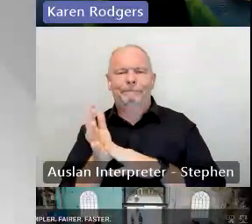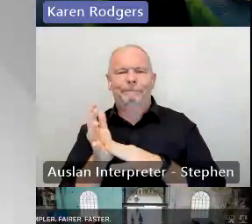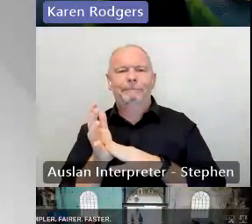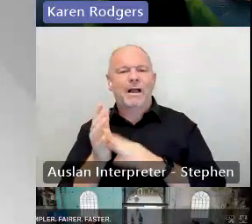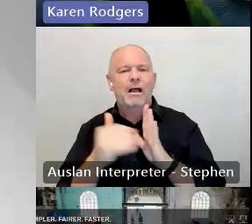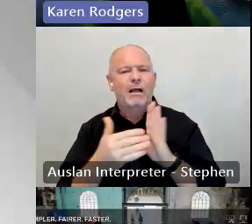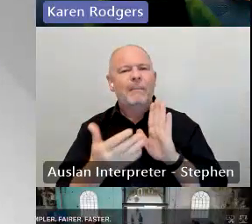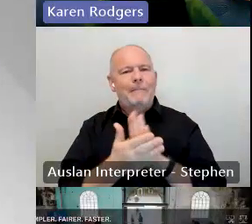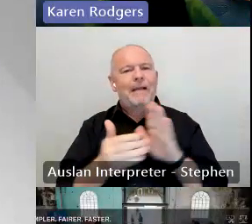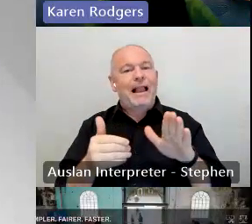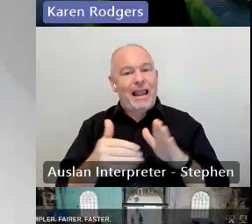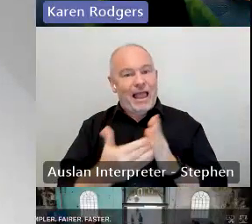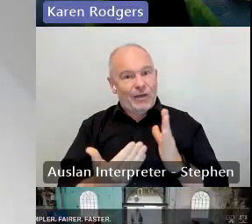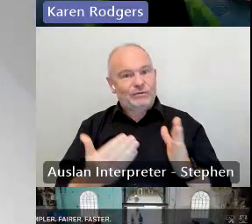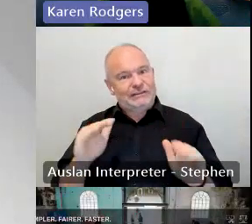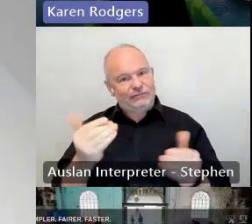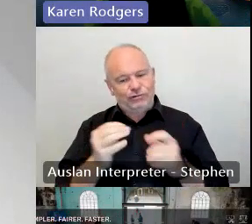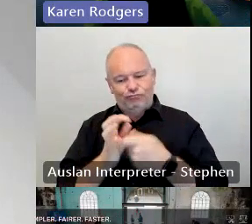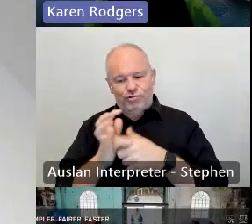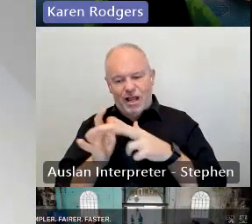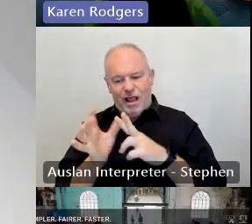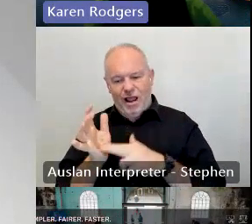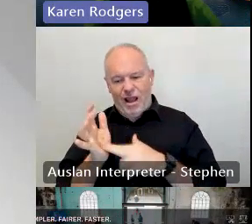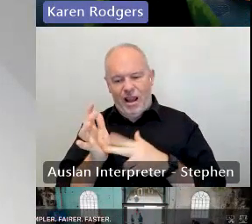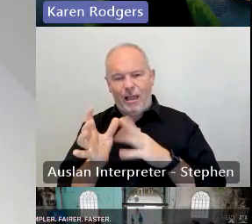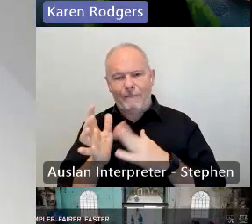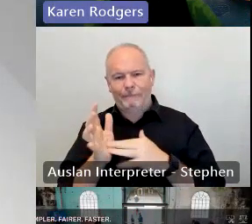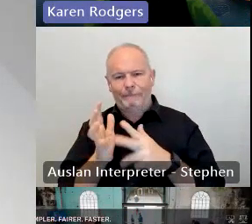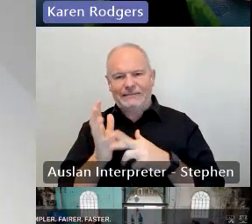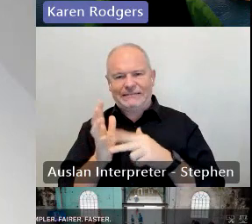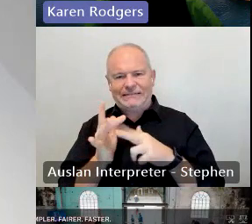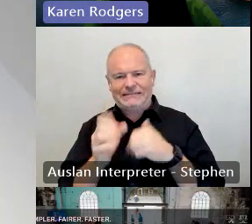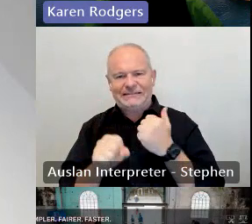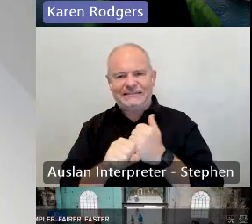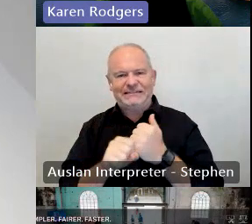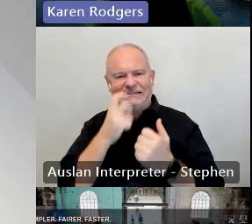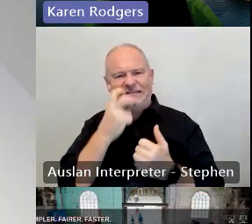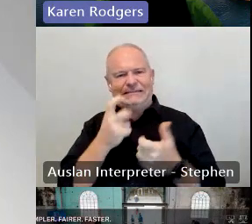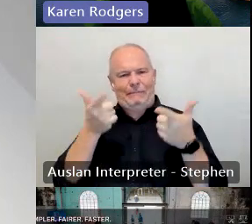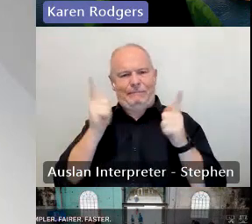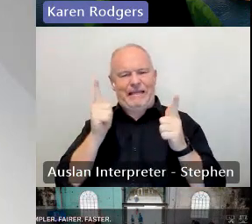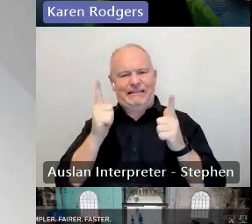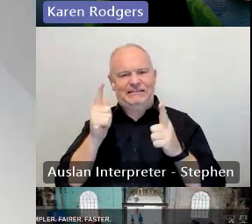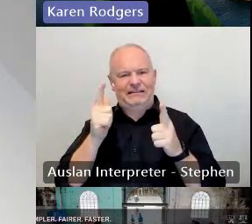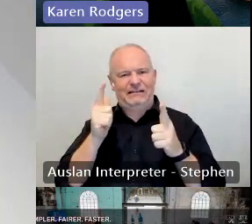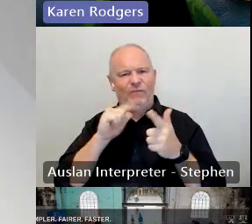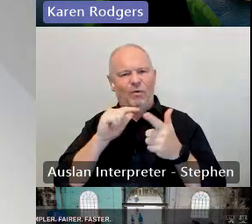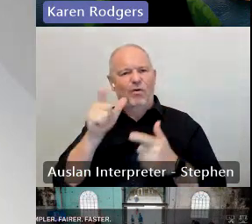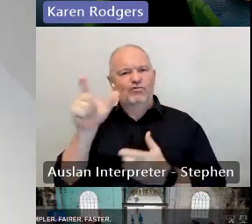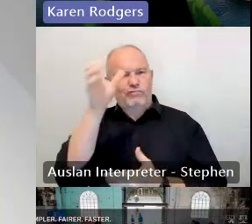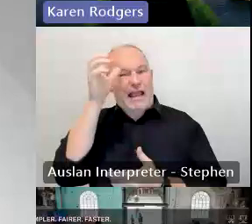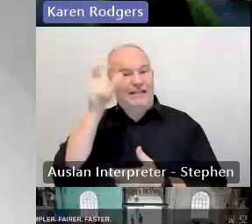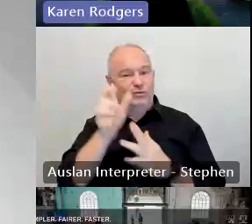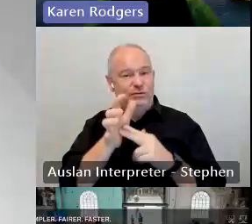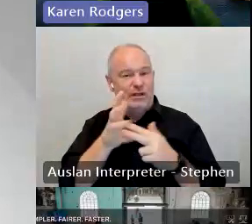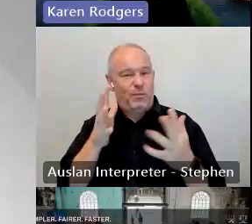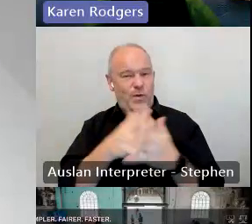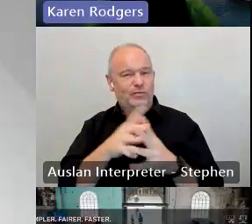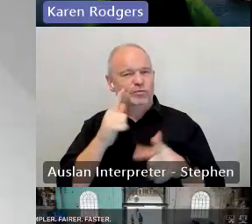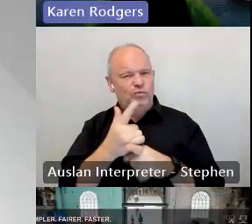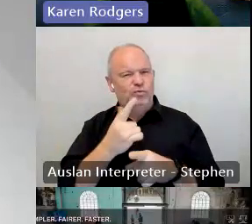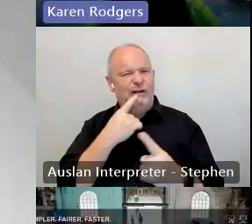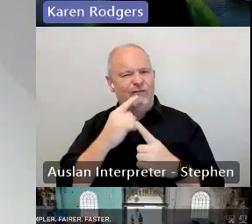to introduce Brianna Munting, Senior Manager, Key Arts Organisations at Create, to talk with you about the detail of